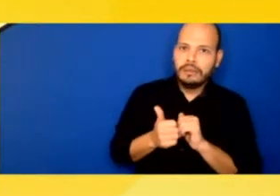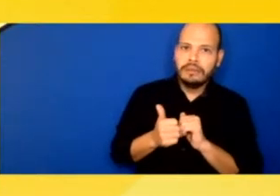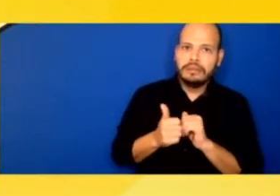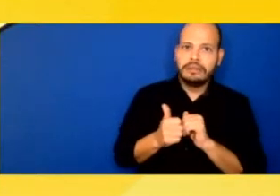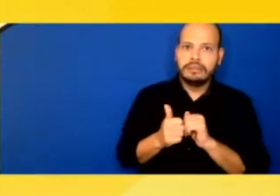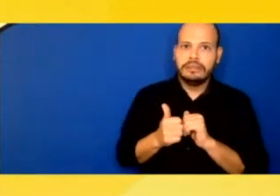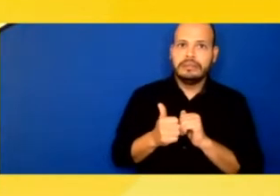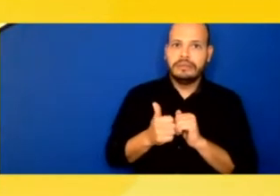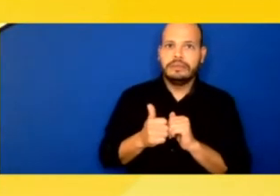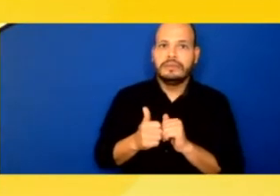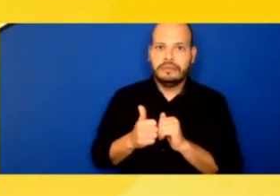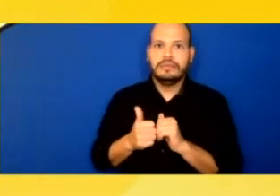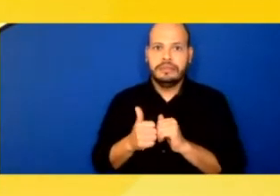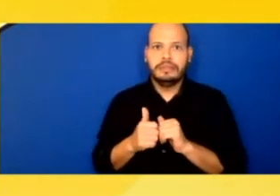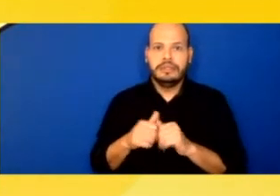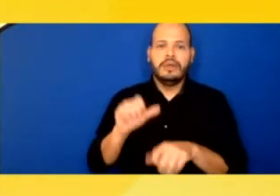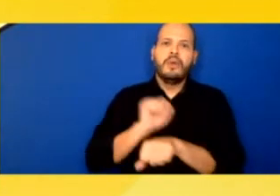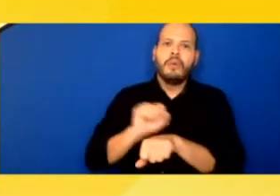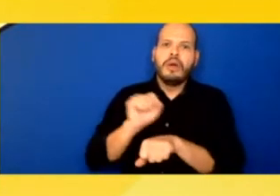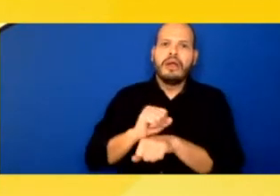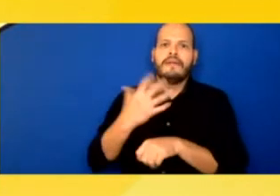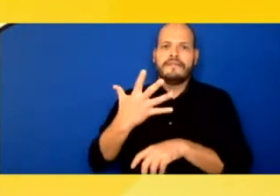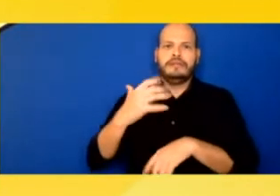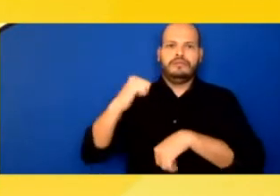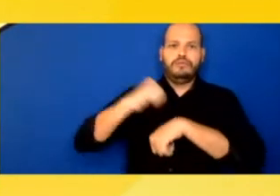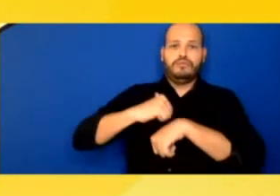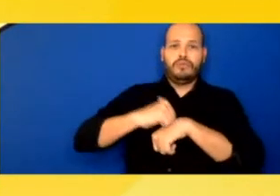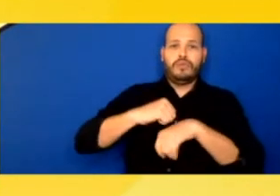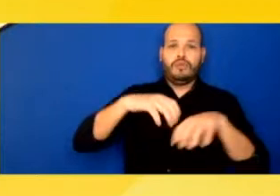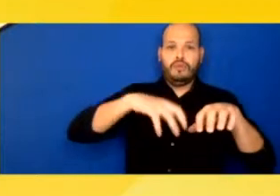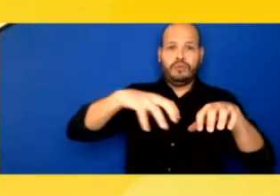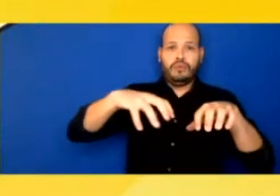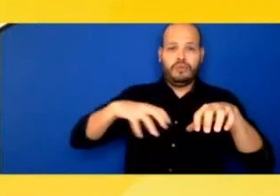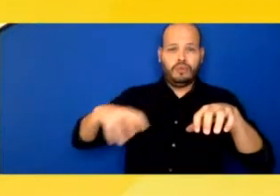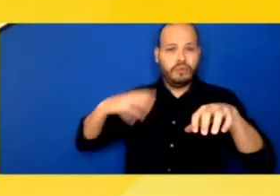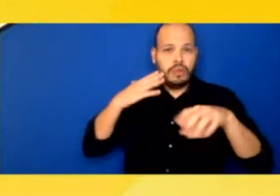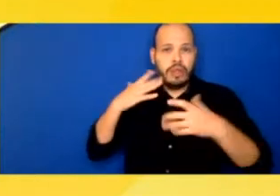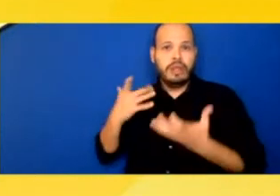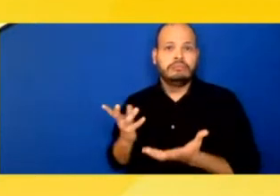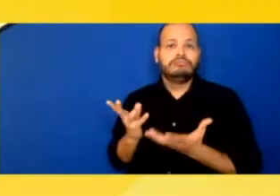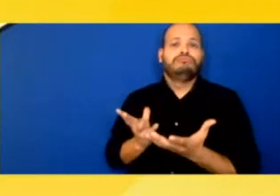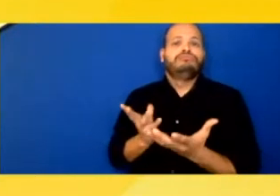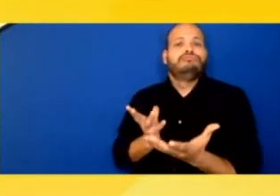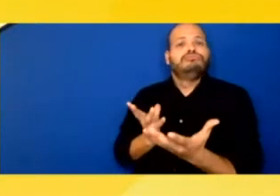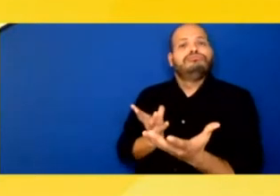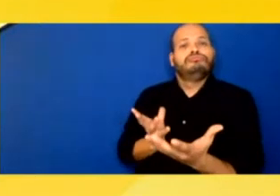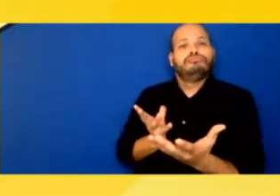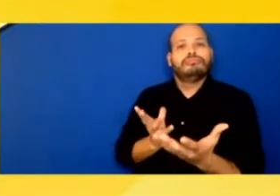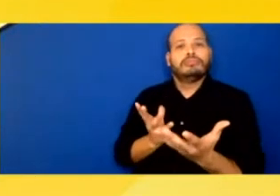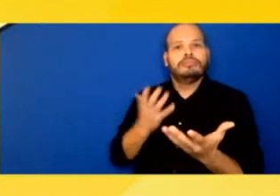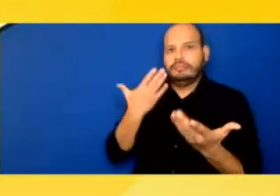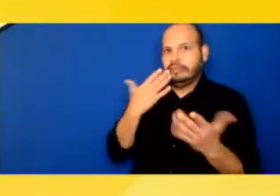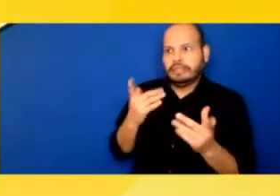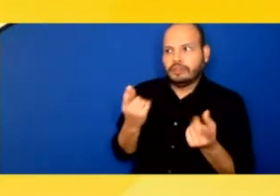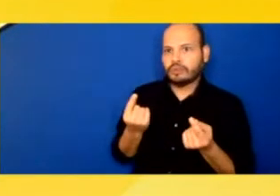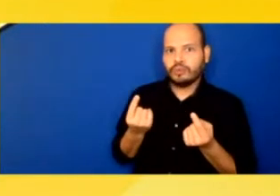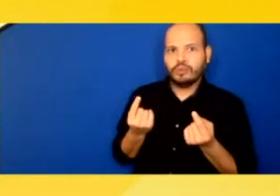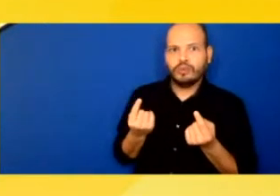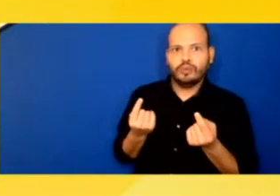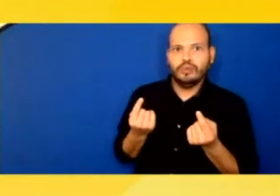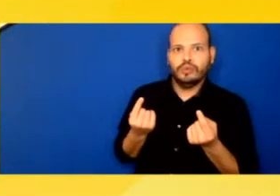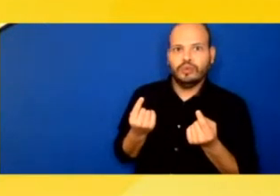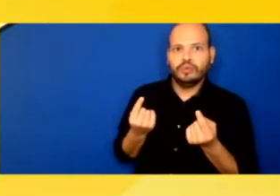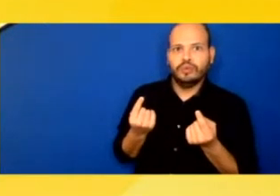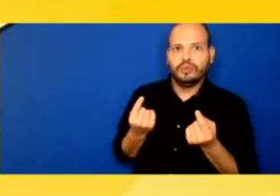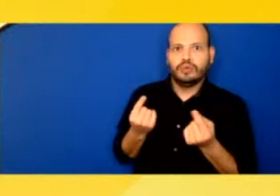that 15 states, all of the so-called battleground states, because you know, when the media puts up this